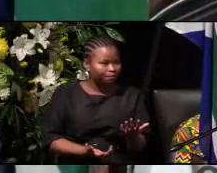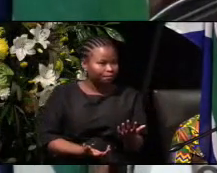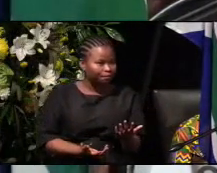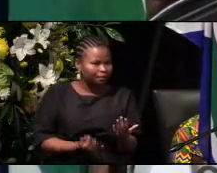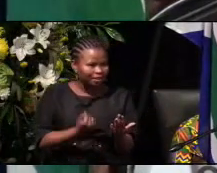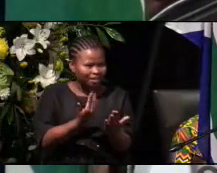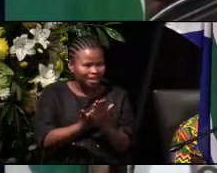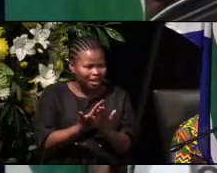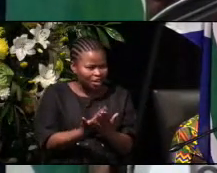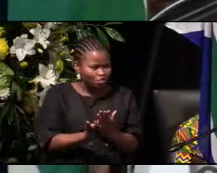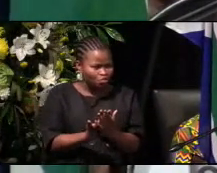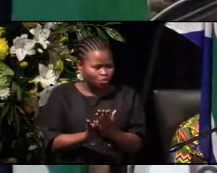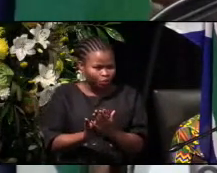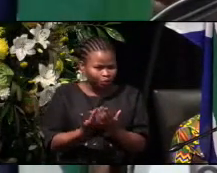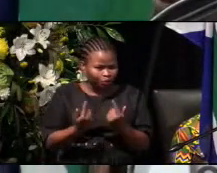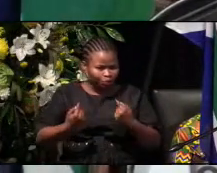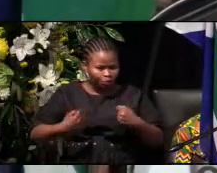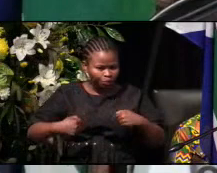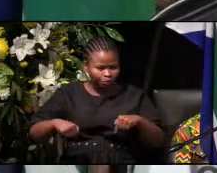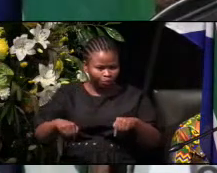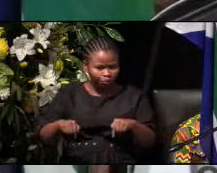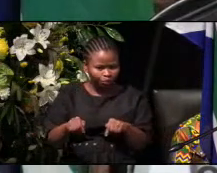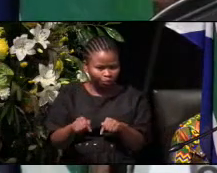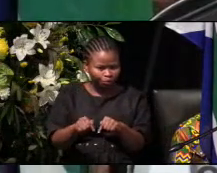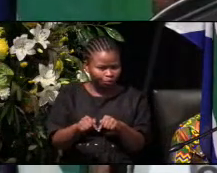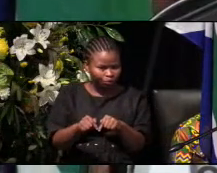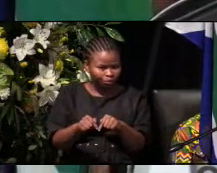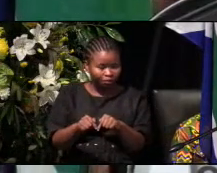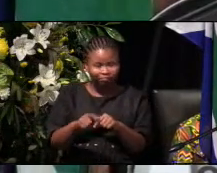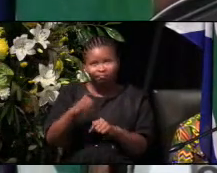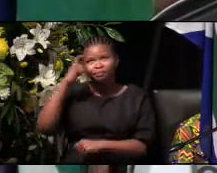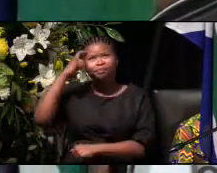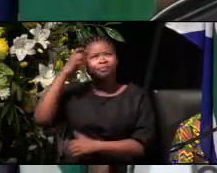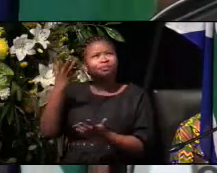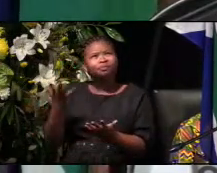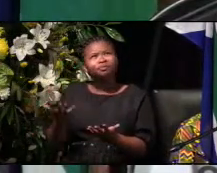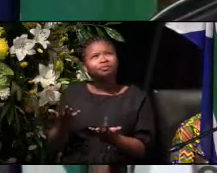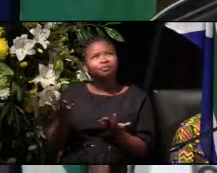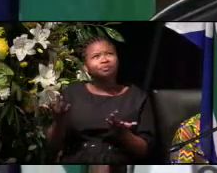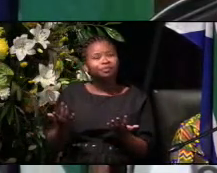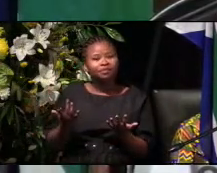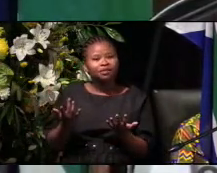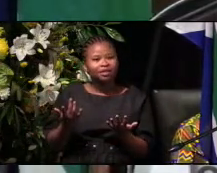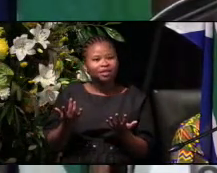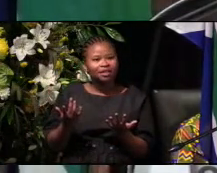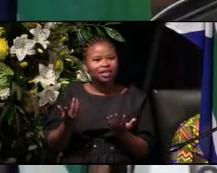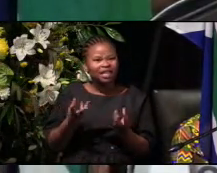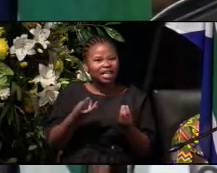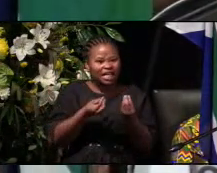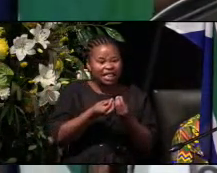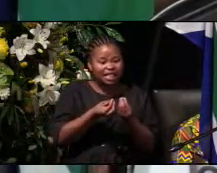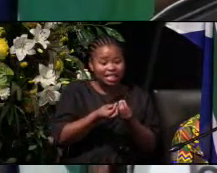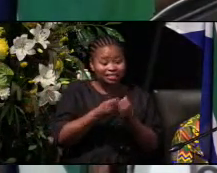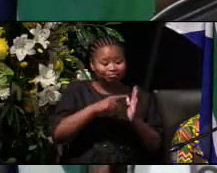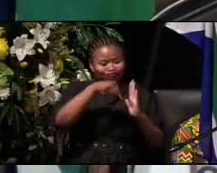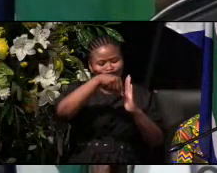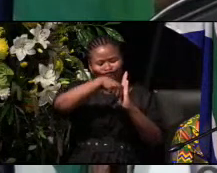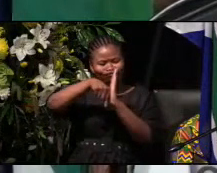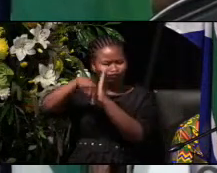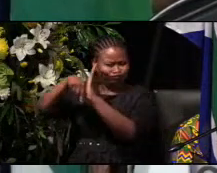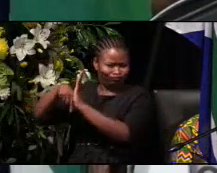can we unpack and imagine those arrangements in